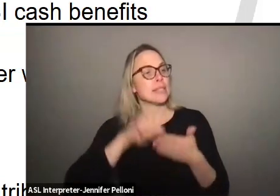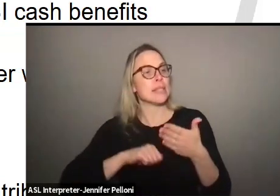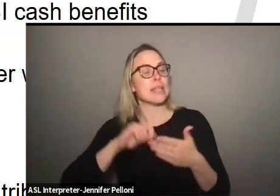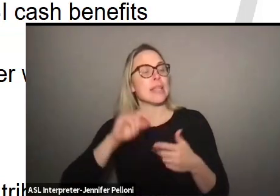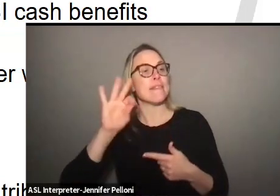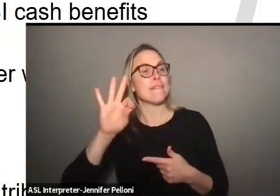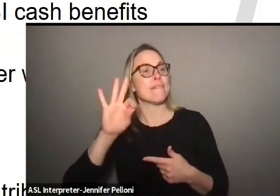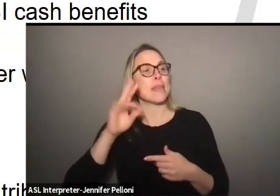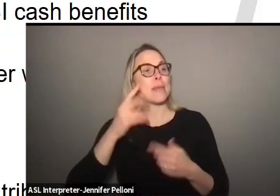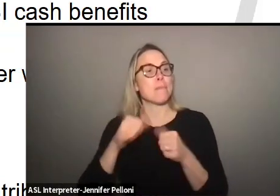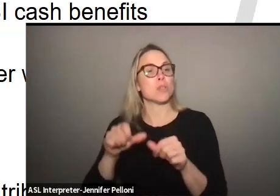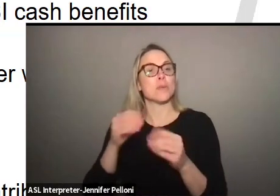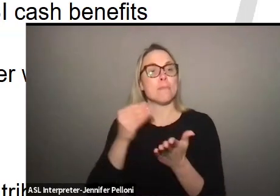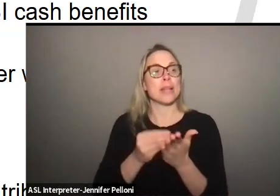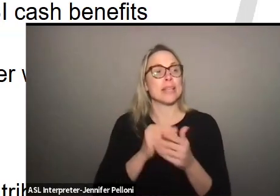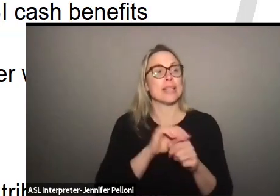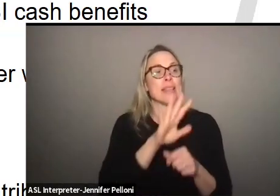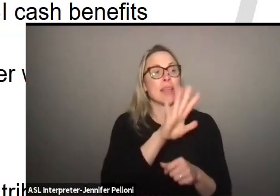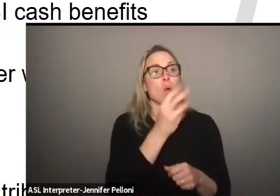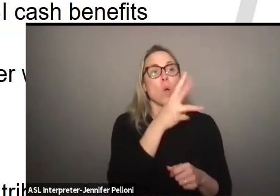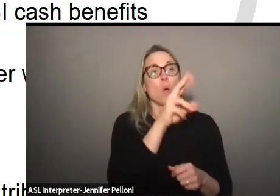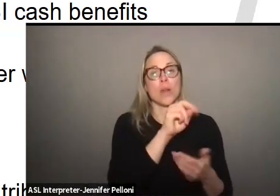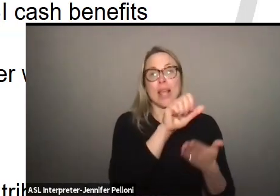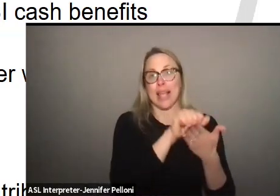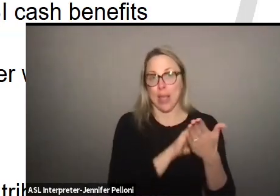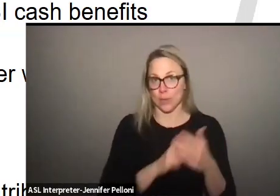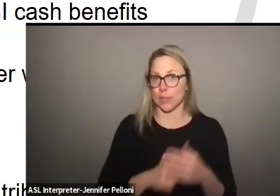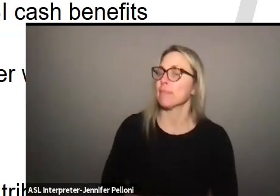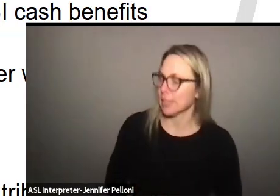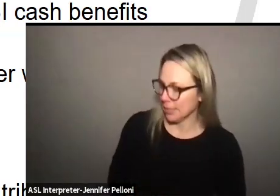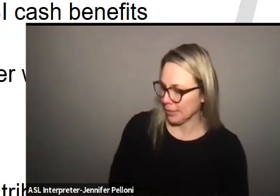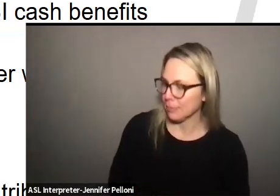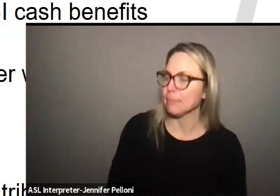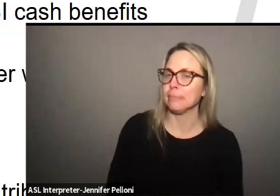he puts money into his own account? Yes.